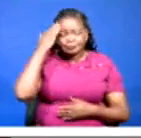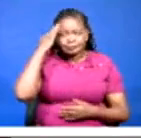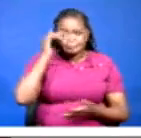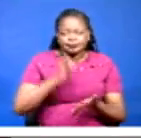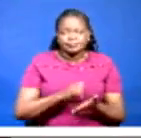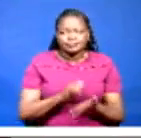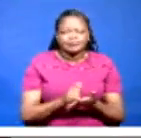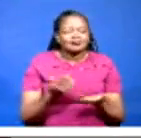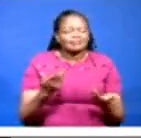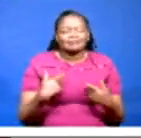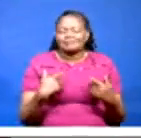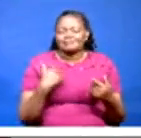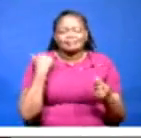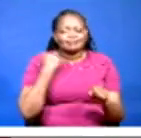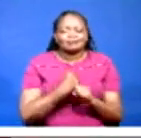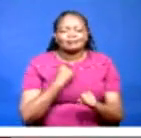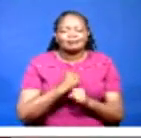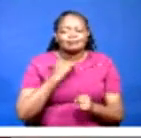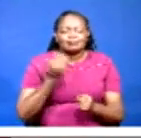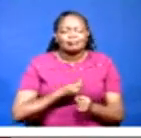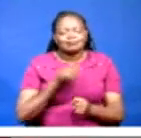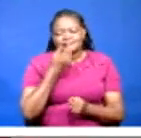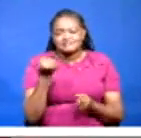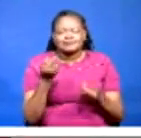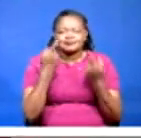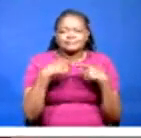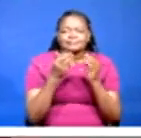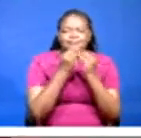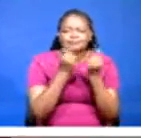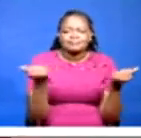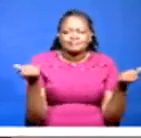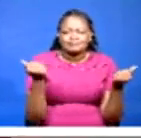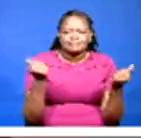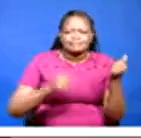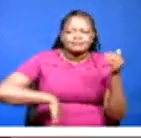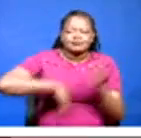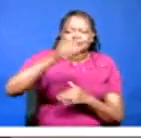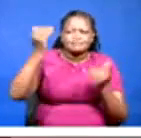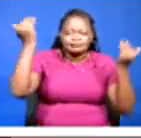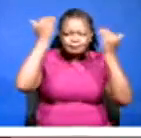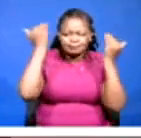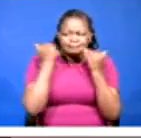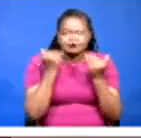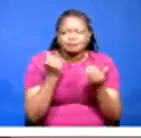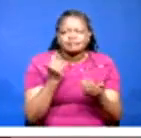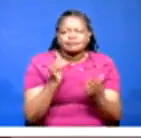have exhausted all efforts to try and resolve that matter out of court and help us